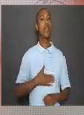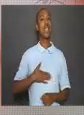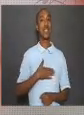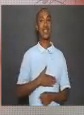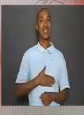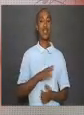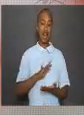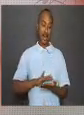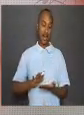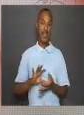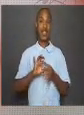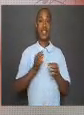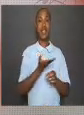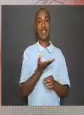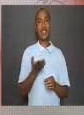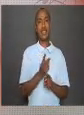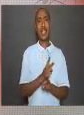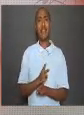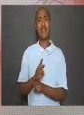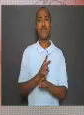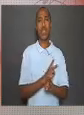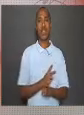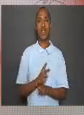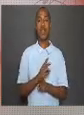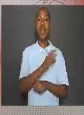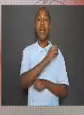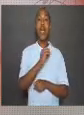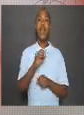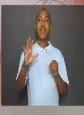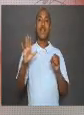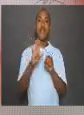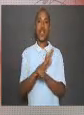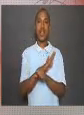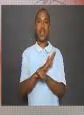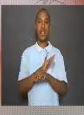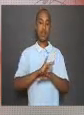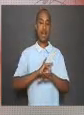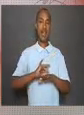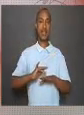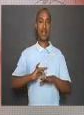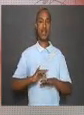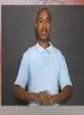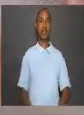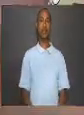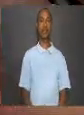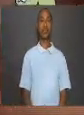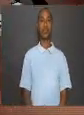Please read the sentences carefully and fill in the blank spaces.